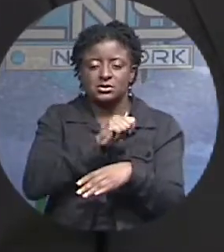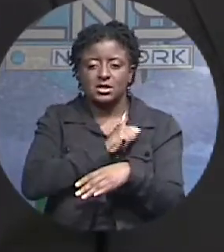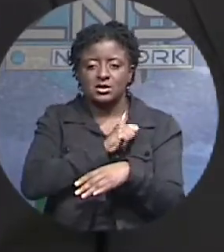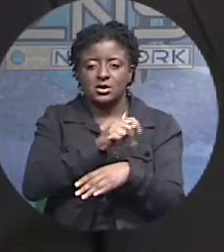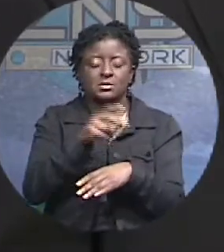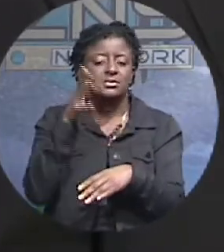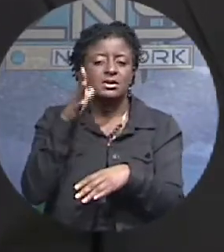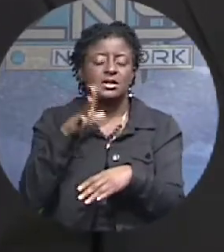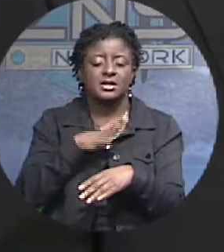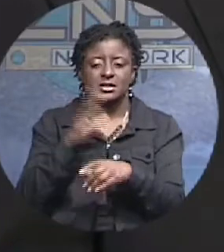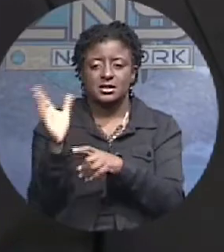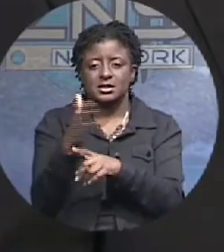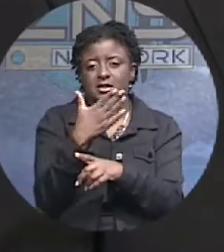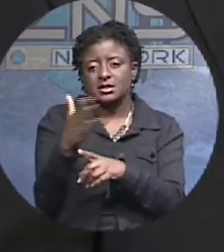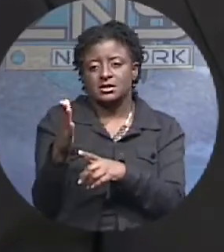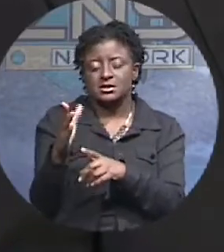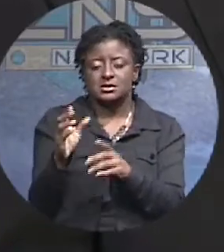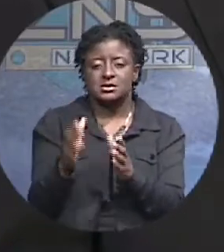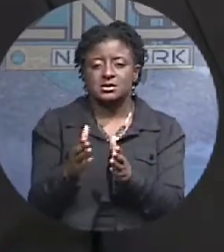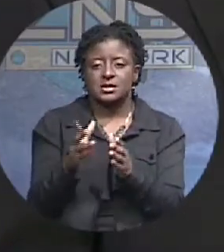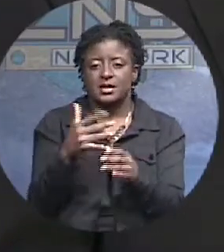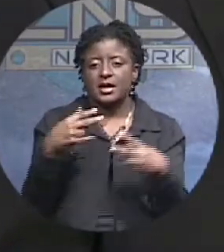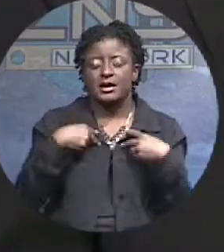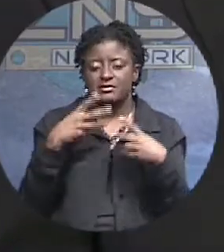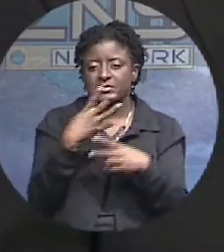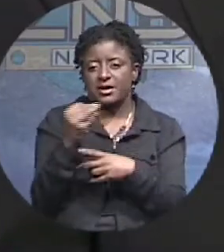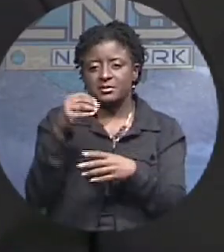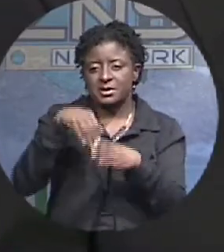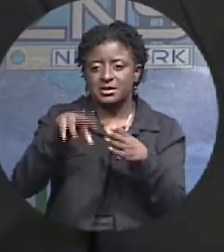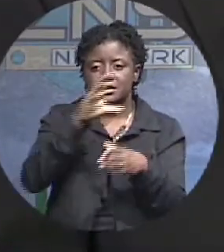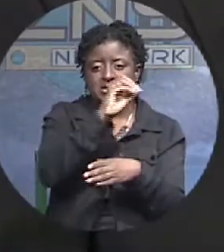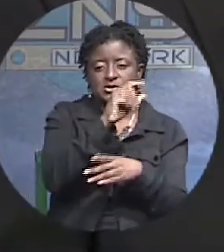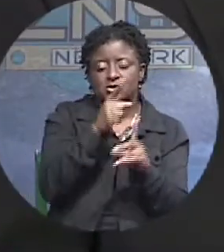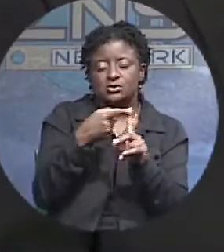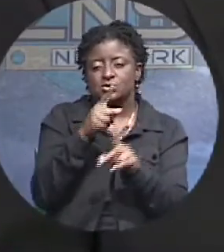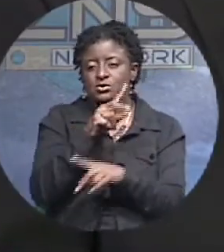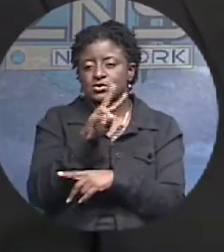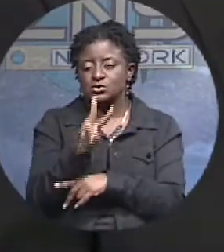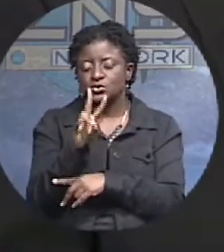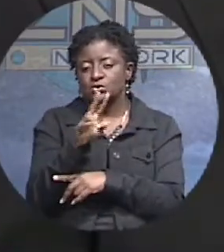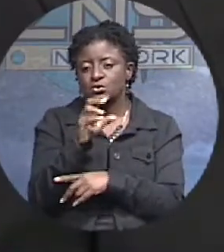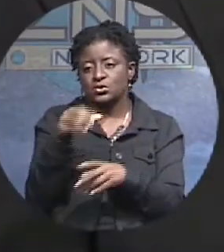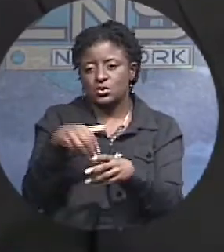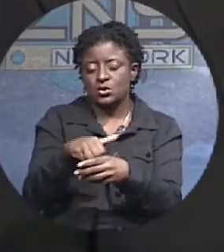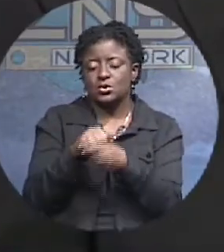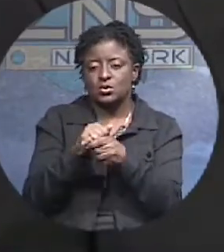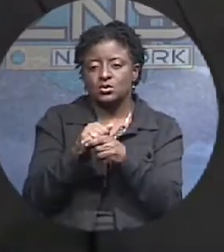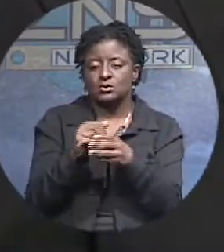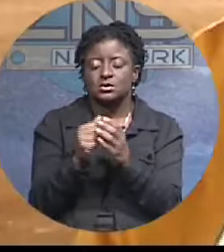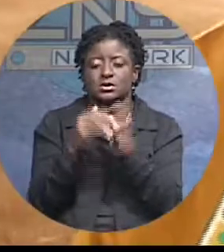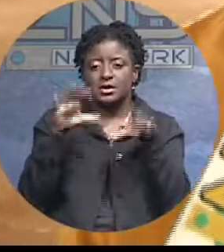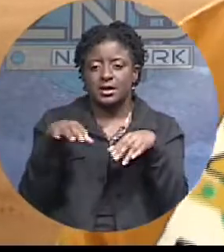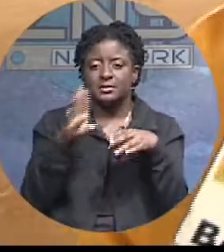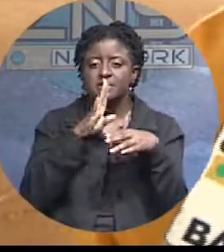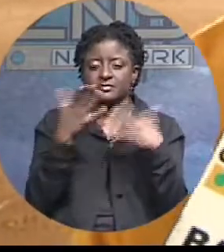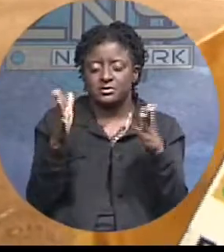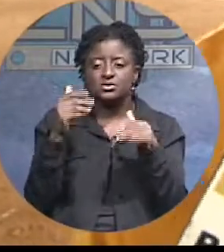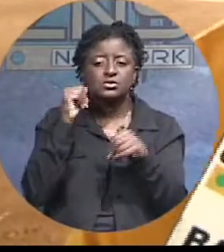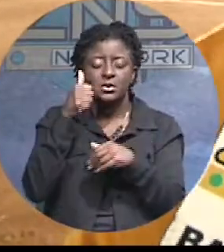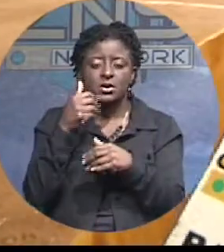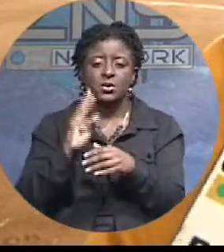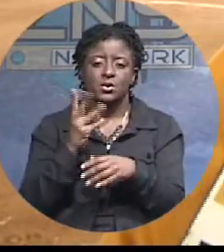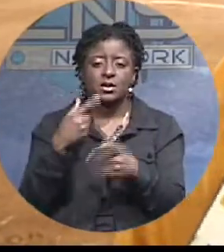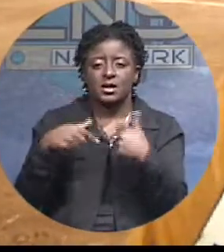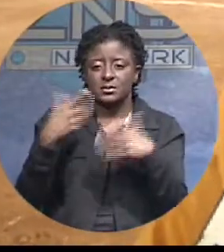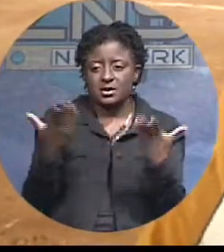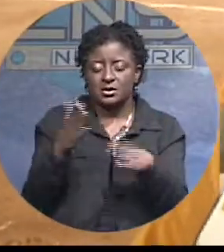have they kept them scoreless, they have them in a 0-2 hole, and it could be over come tomorrow. We got to come here on Tuesday and